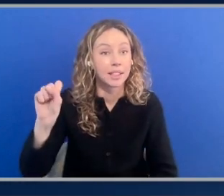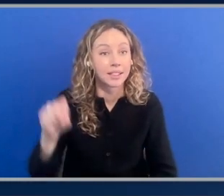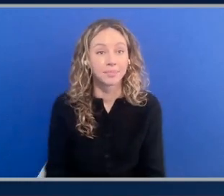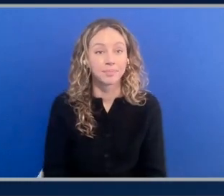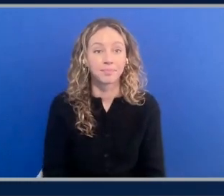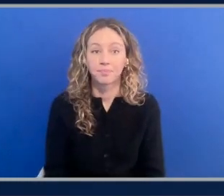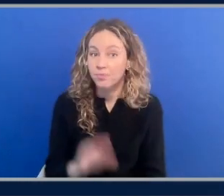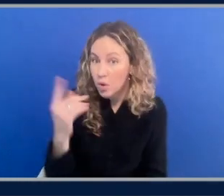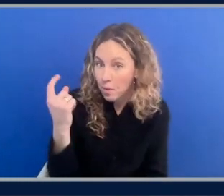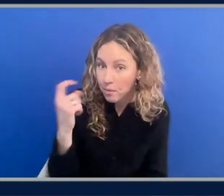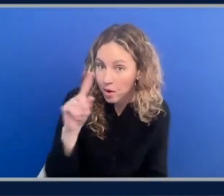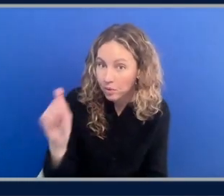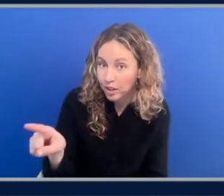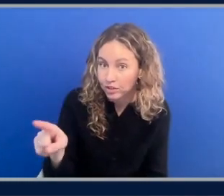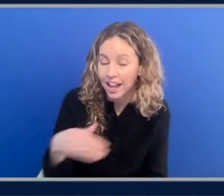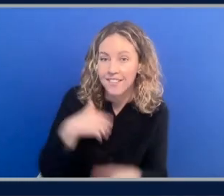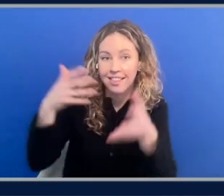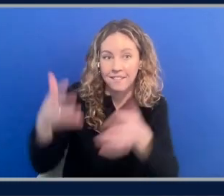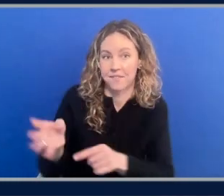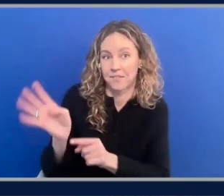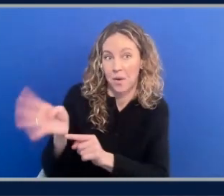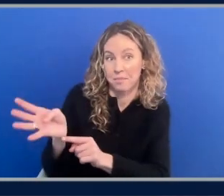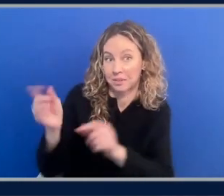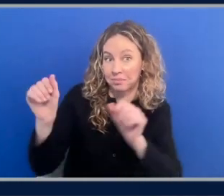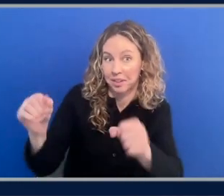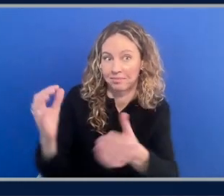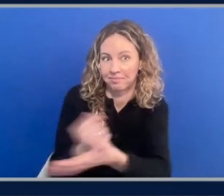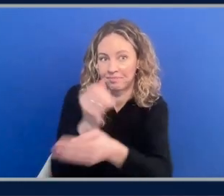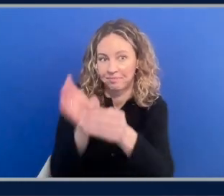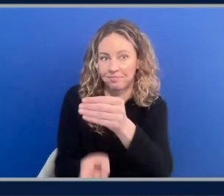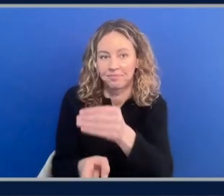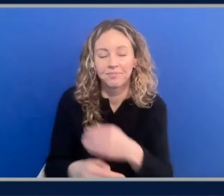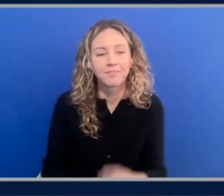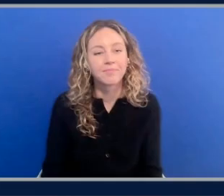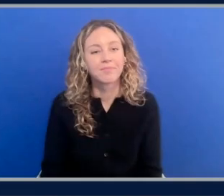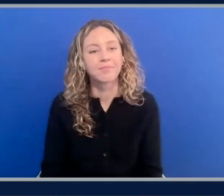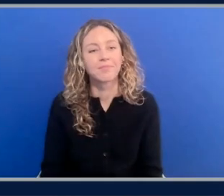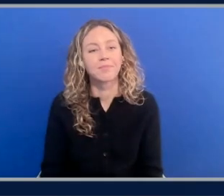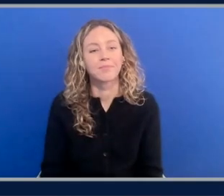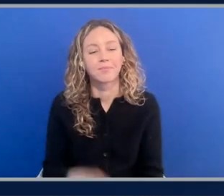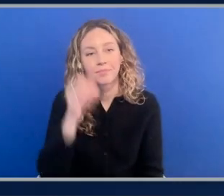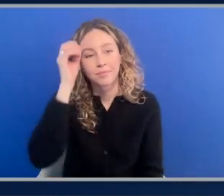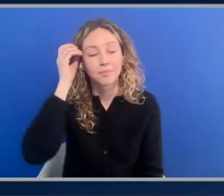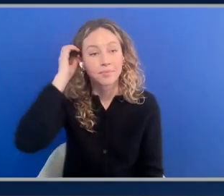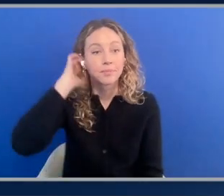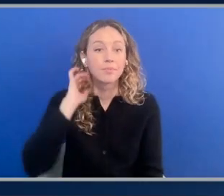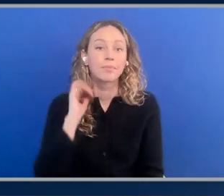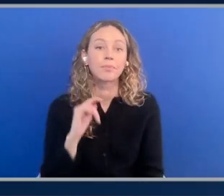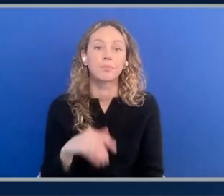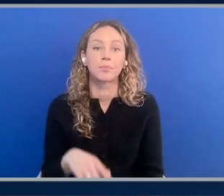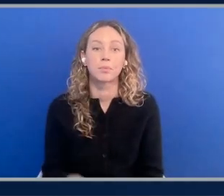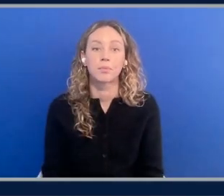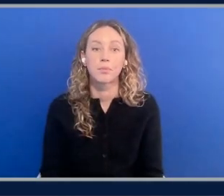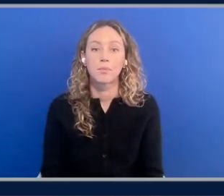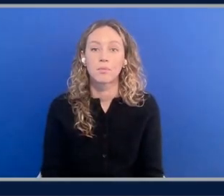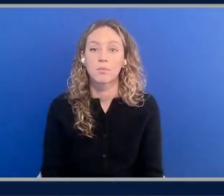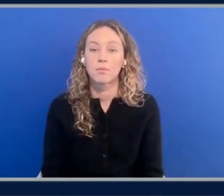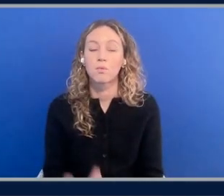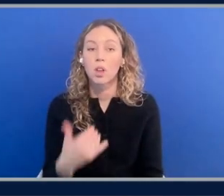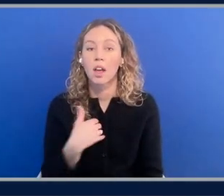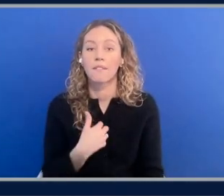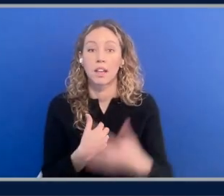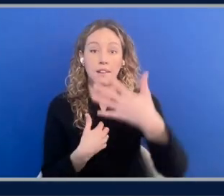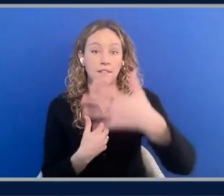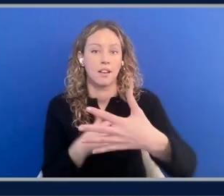do one more question. We have about 4 minutes left, okay? So let's do this. Continue. And we have now 5 response options,